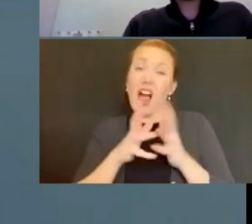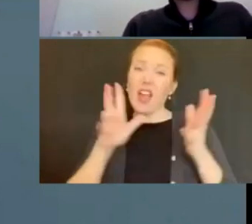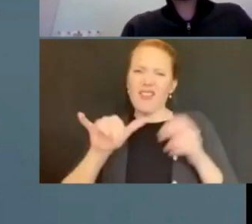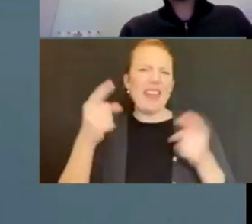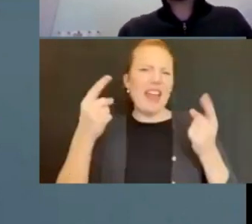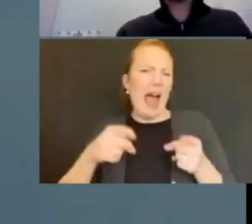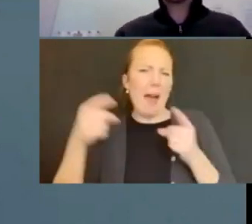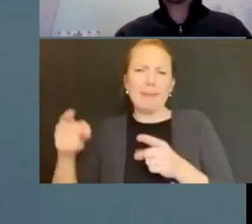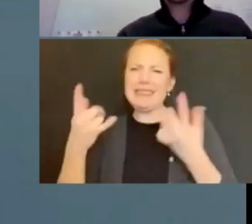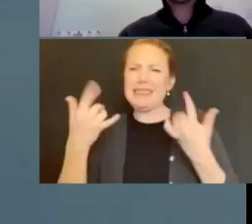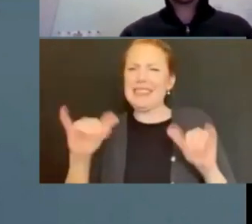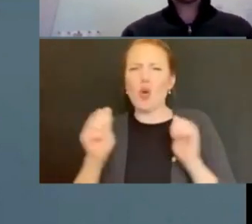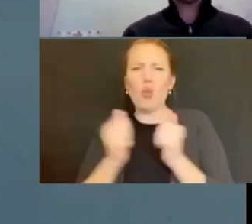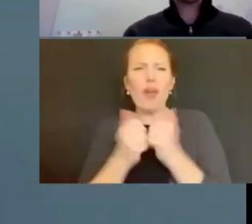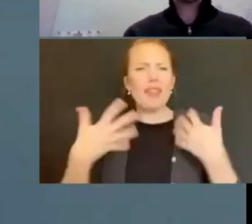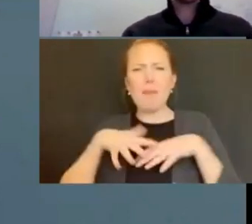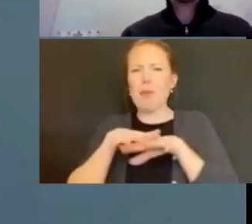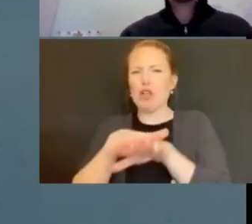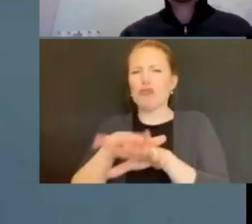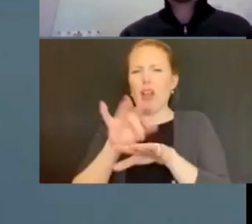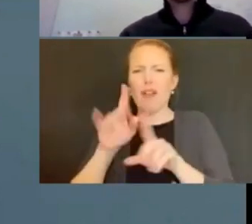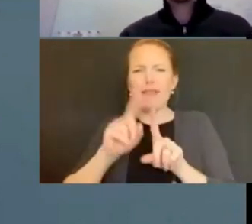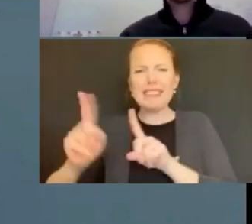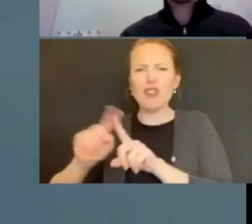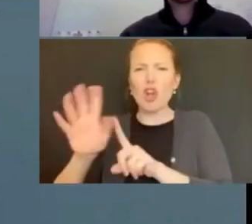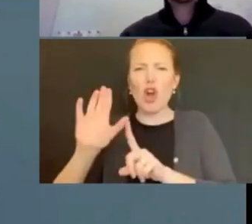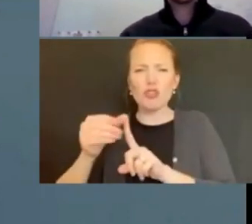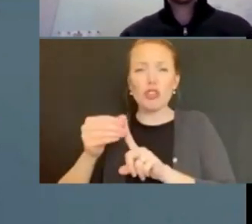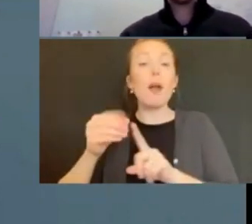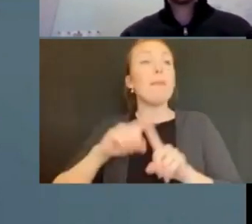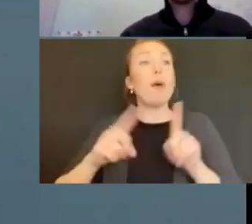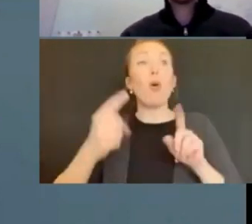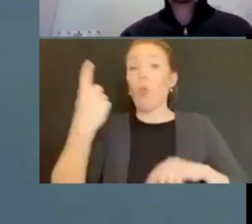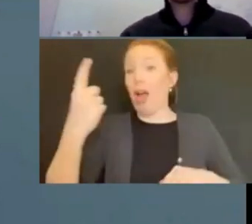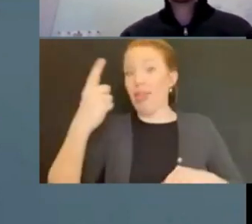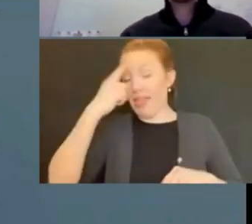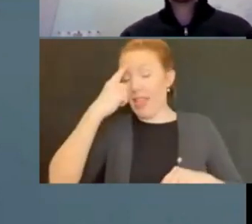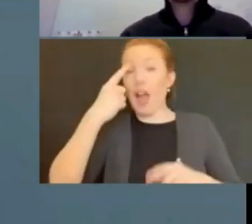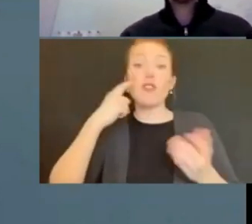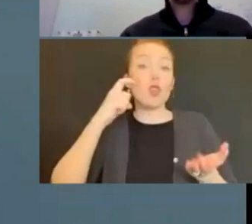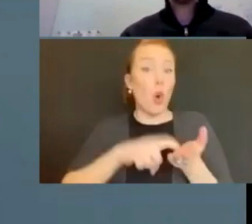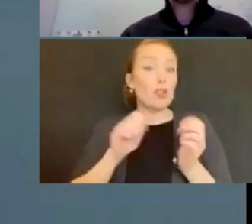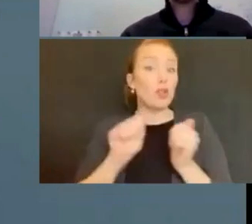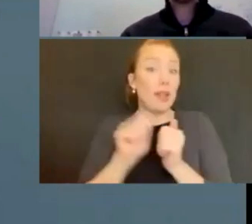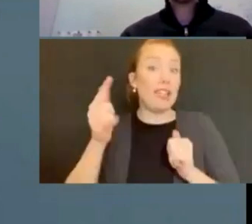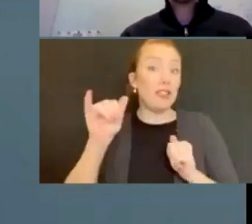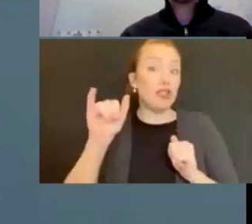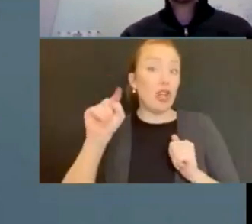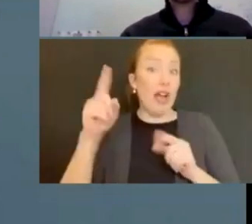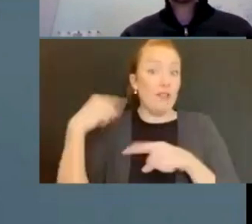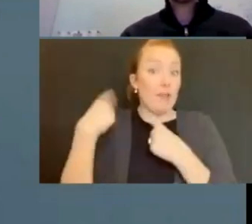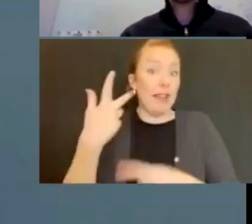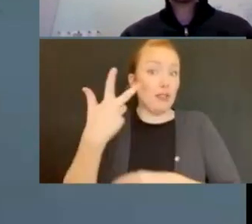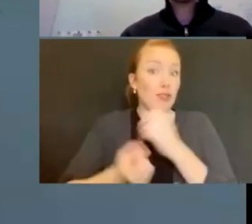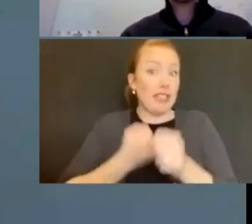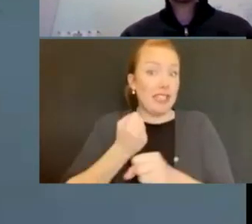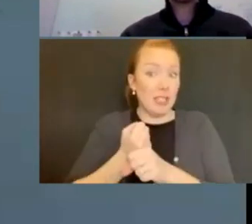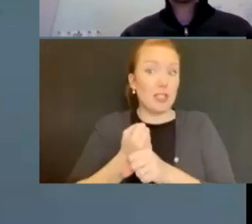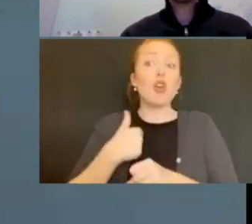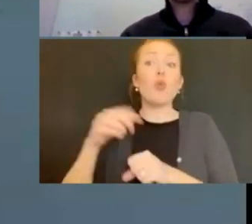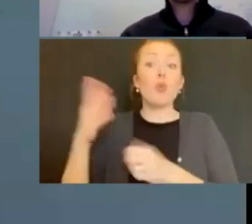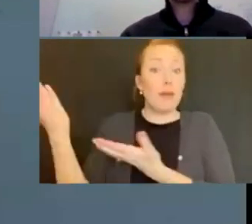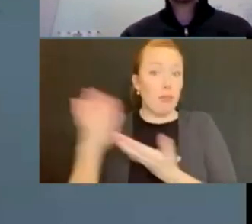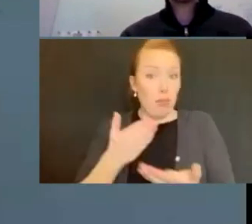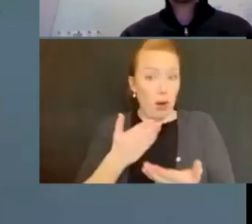with the immersion of all these different cultures. Yeah. I will say one of the things that's happened at the Giants in the past 3 years is we brought in Farhan Zaidi as